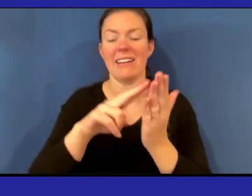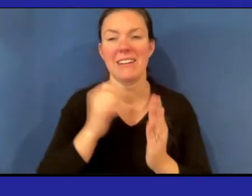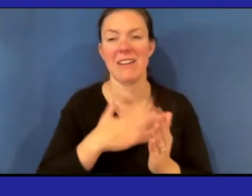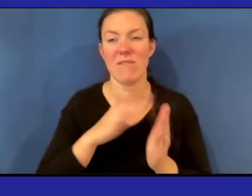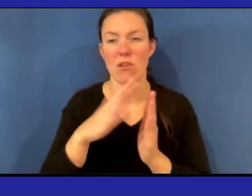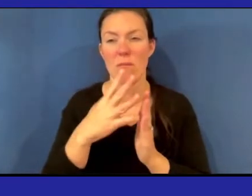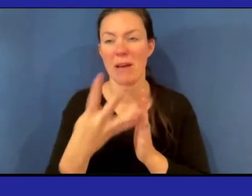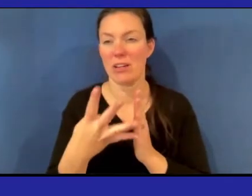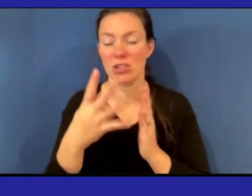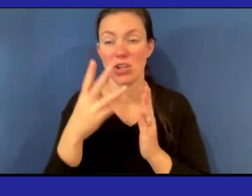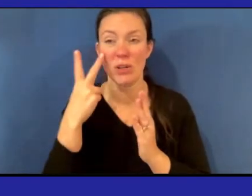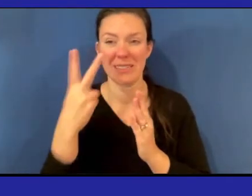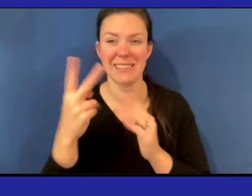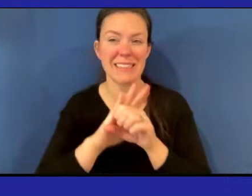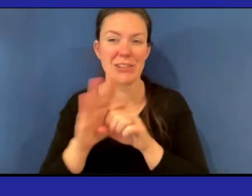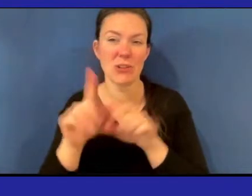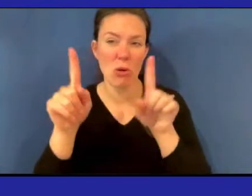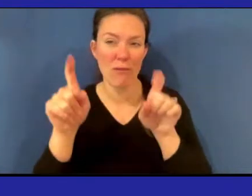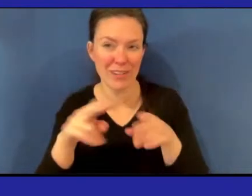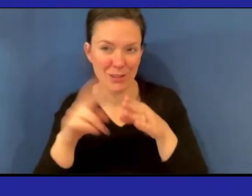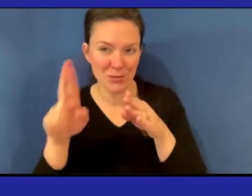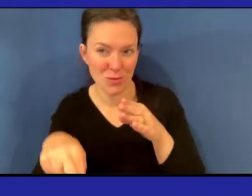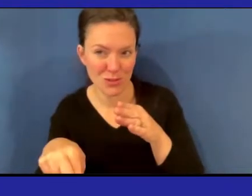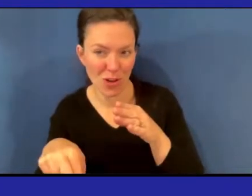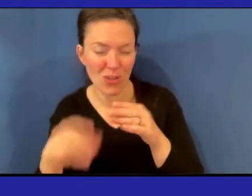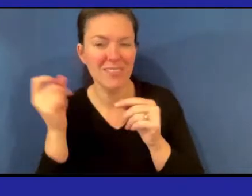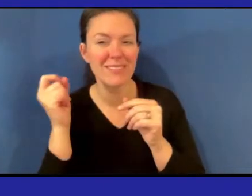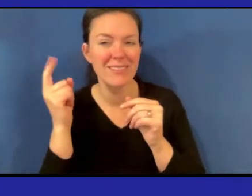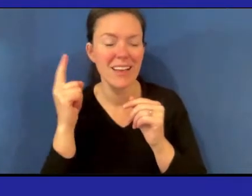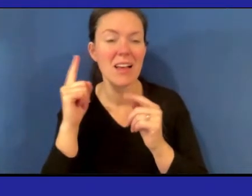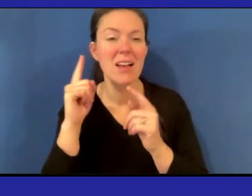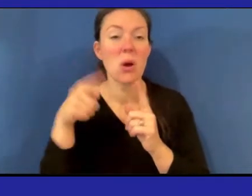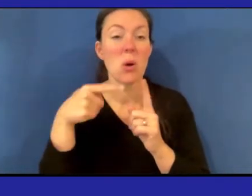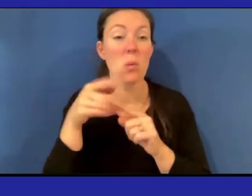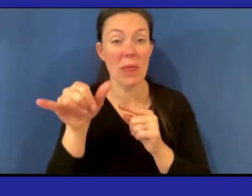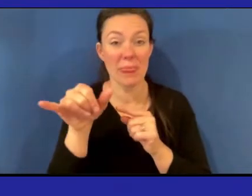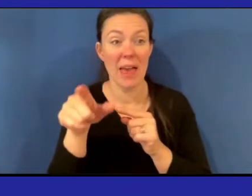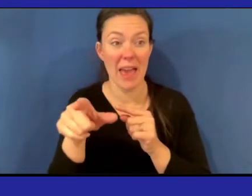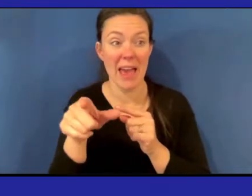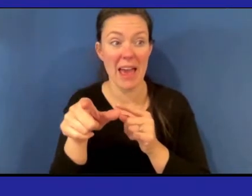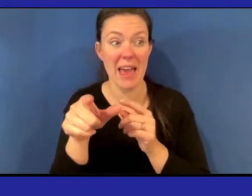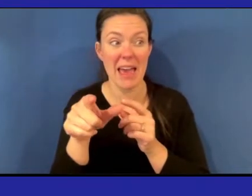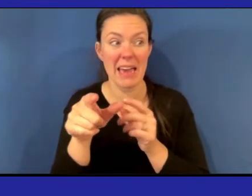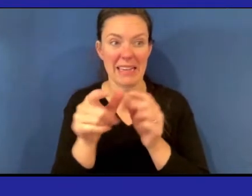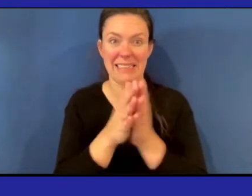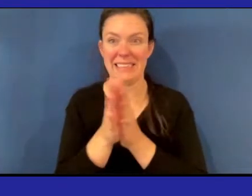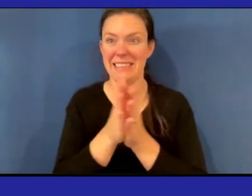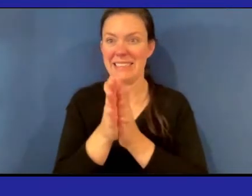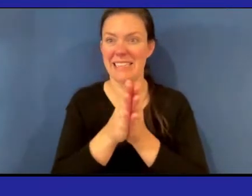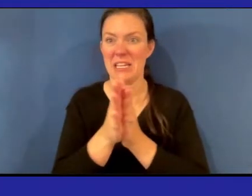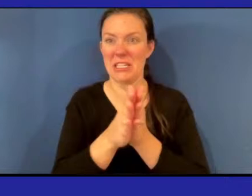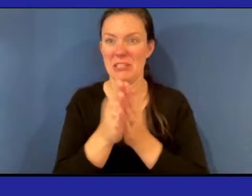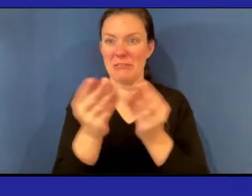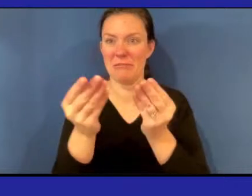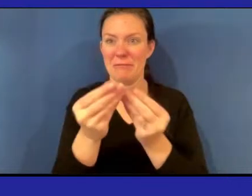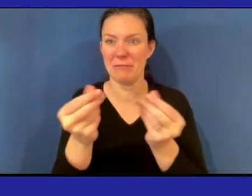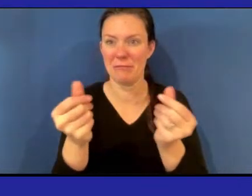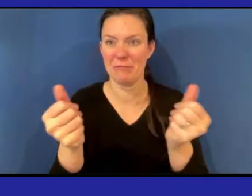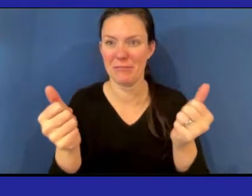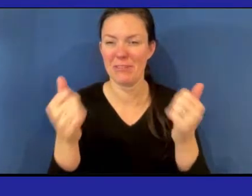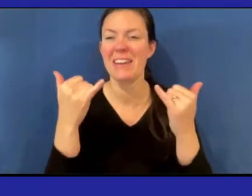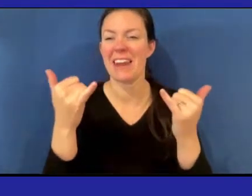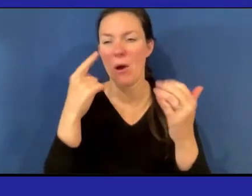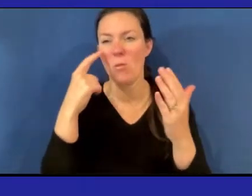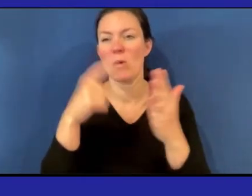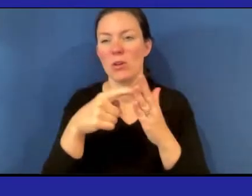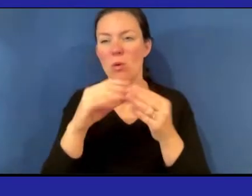results. But what we realized is, when that incentive sort of went away, we saw the slow kind of trickling down. But the ones